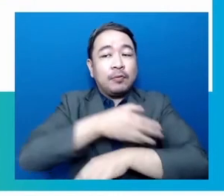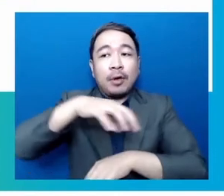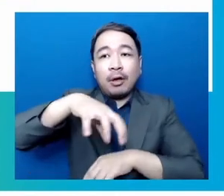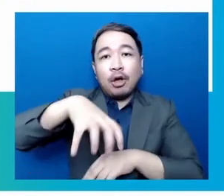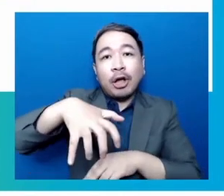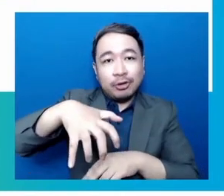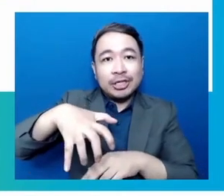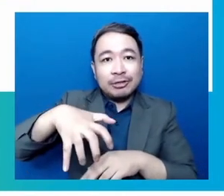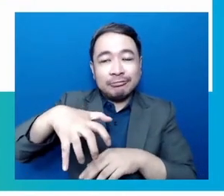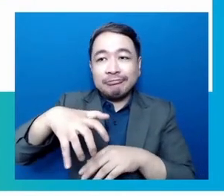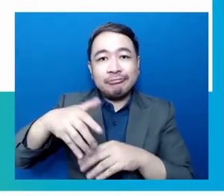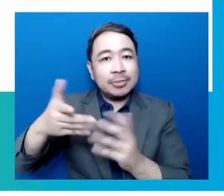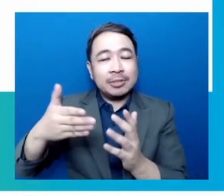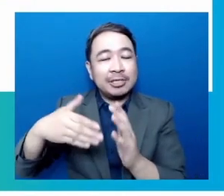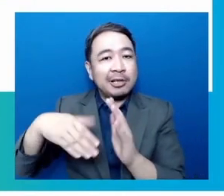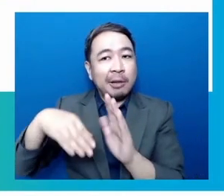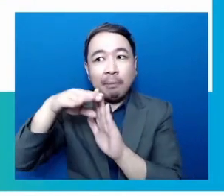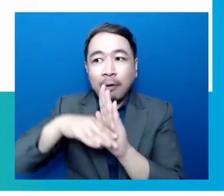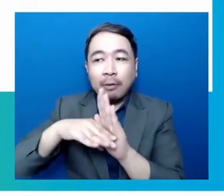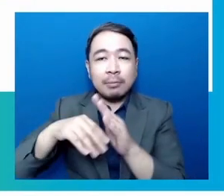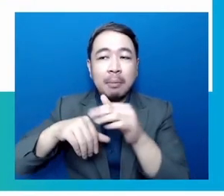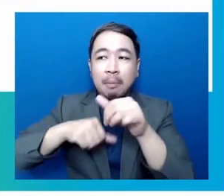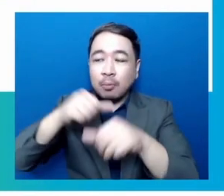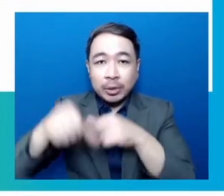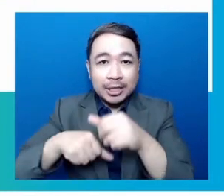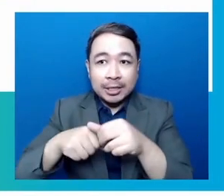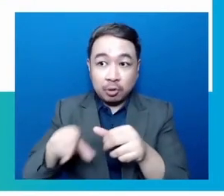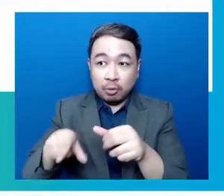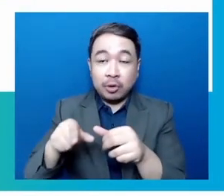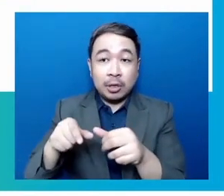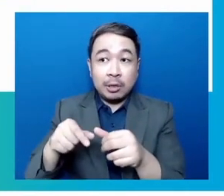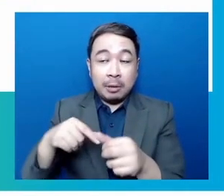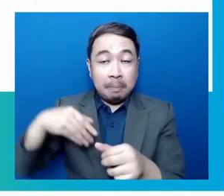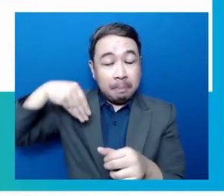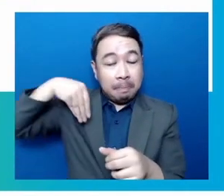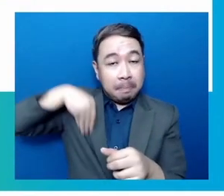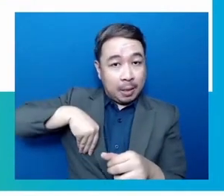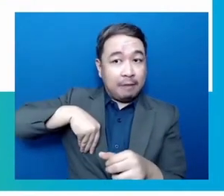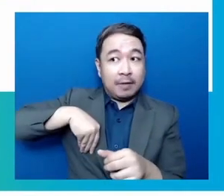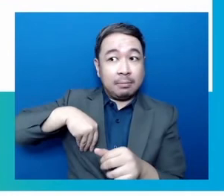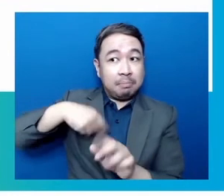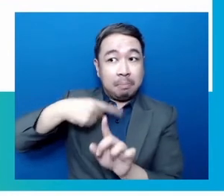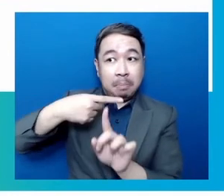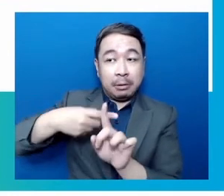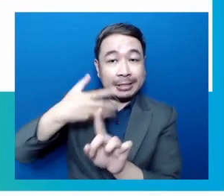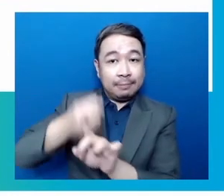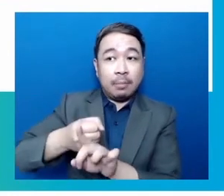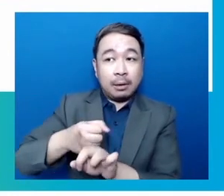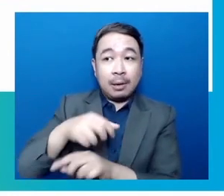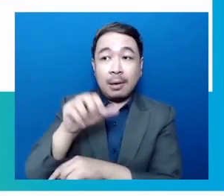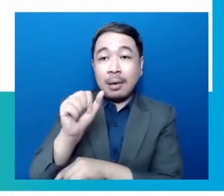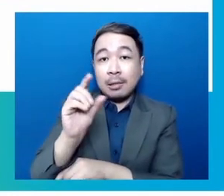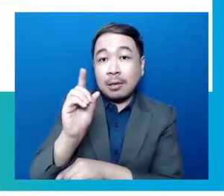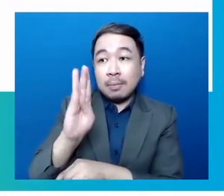really rise up to that level. A final point on waste to energy.